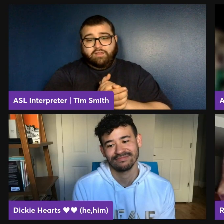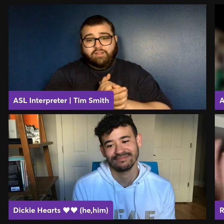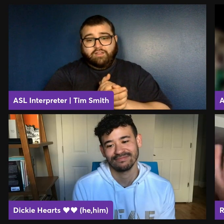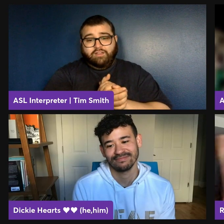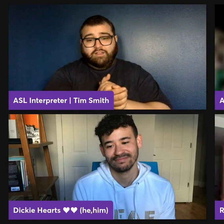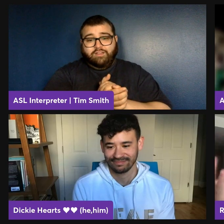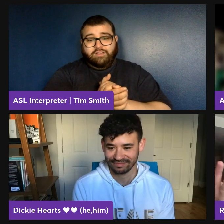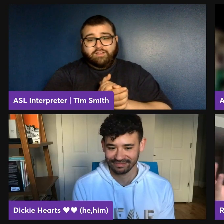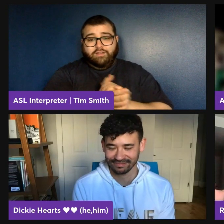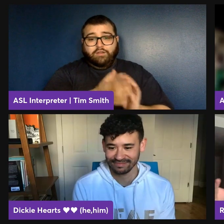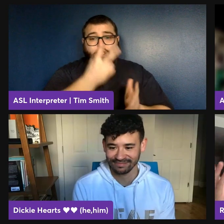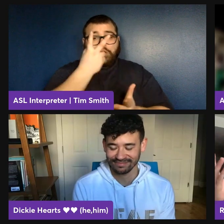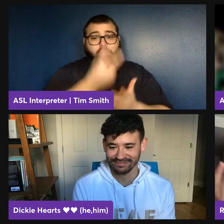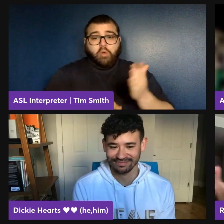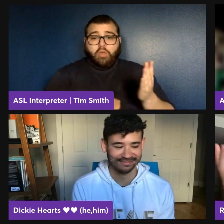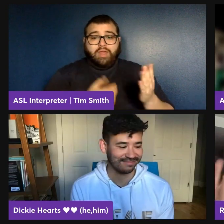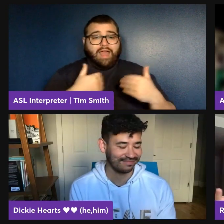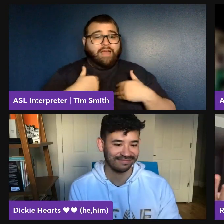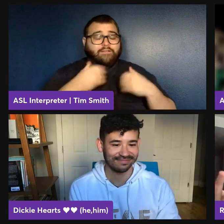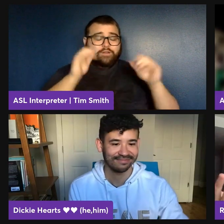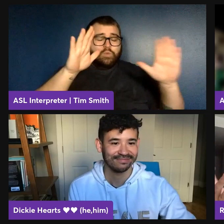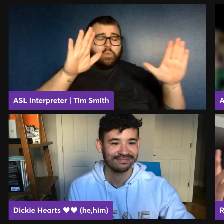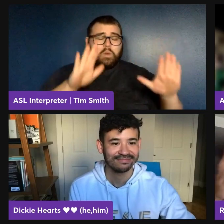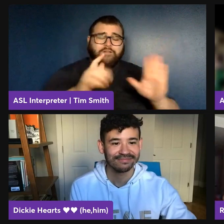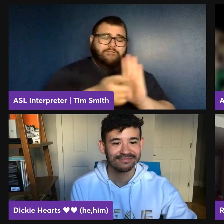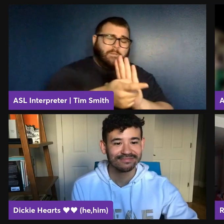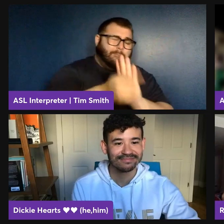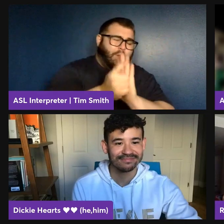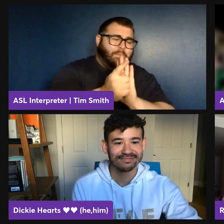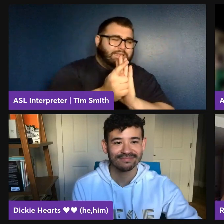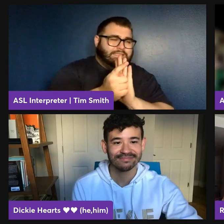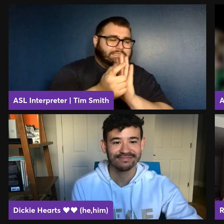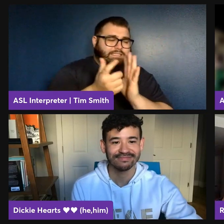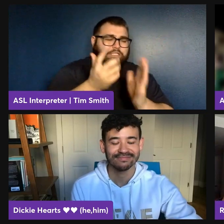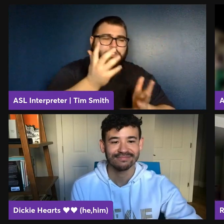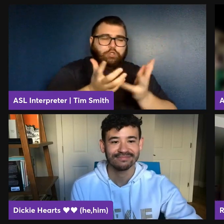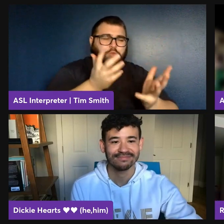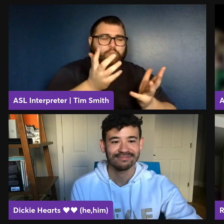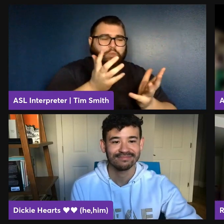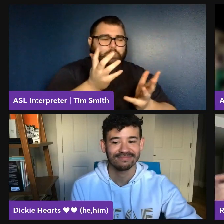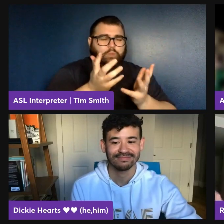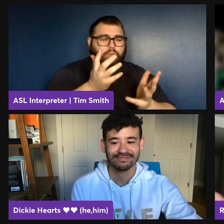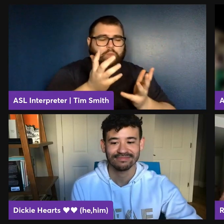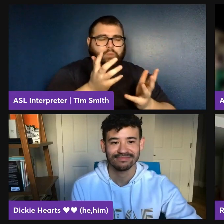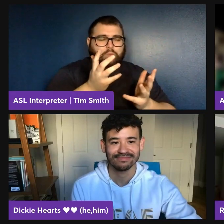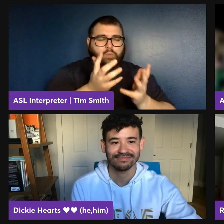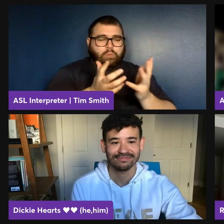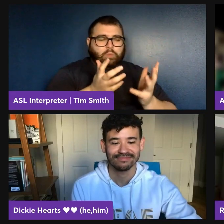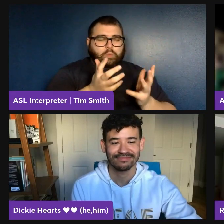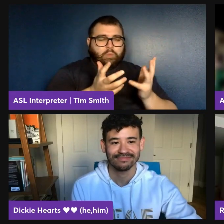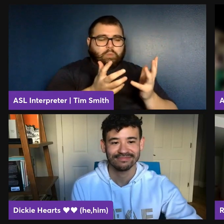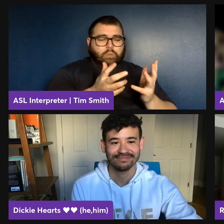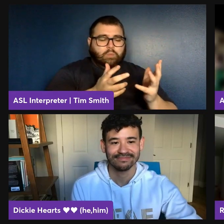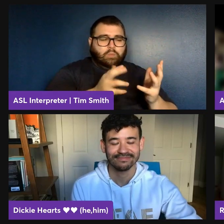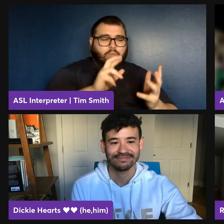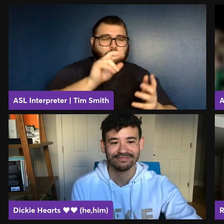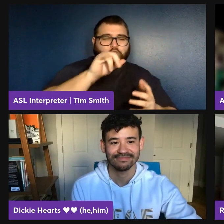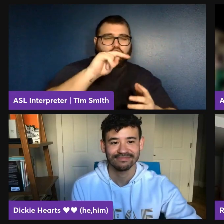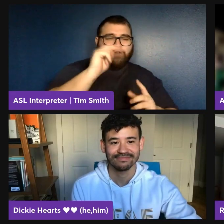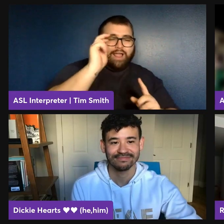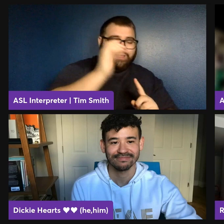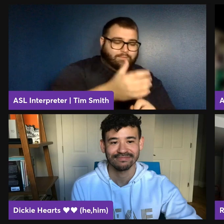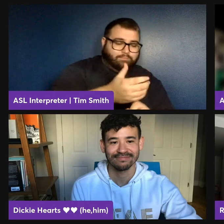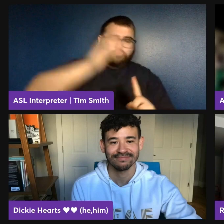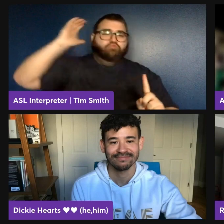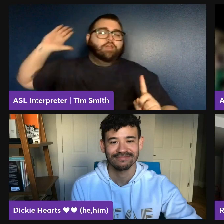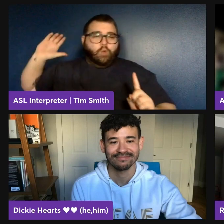you both get these wonderful moments to break away from the Ryan of it all,